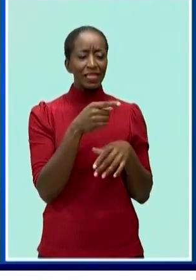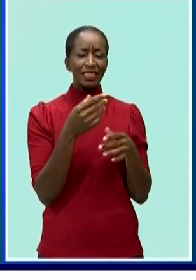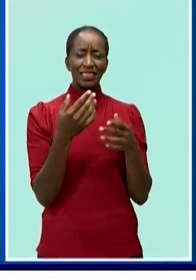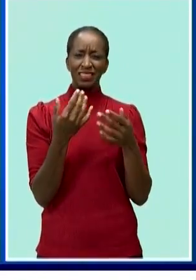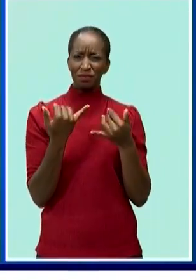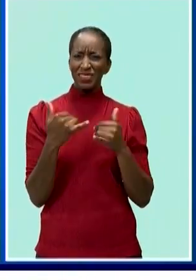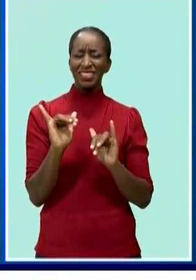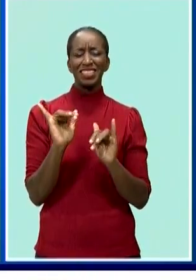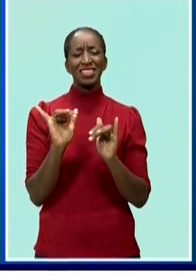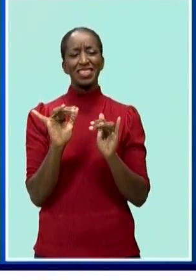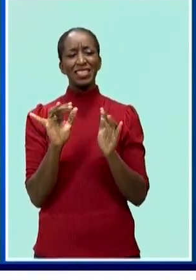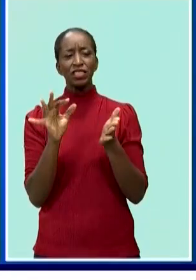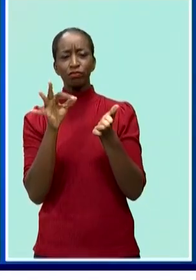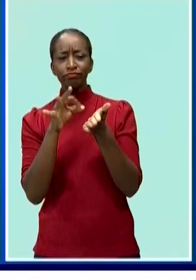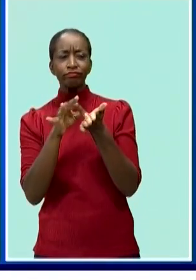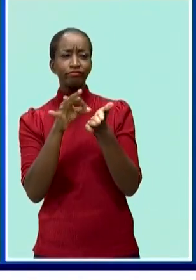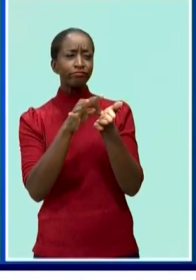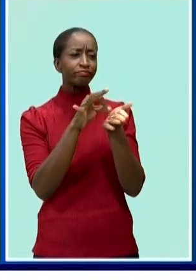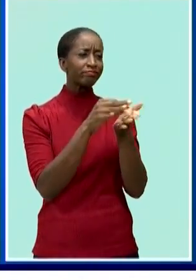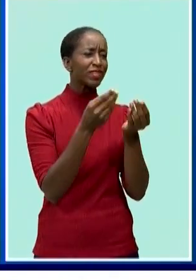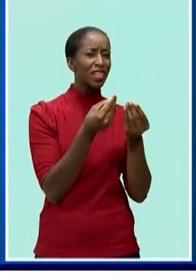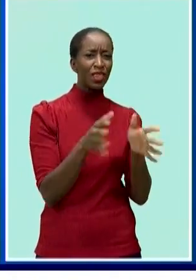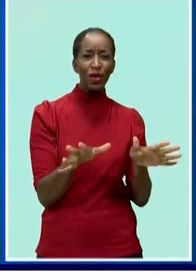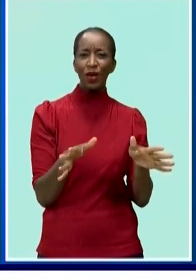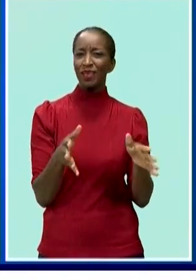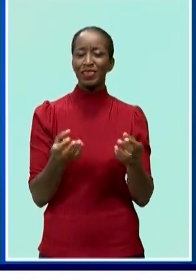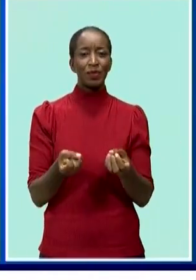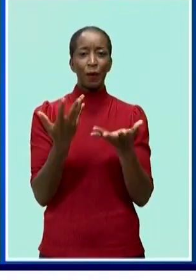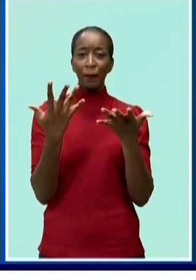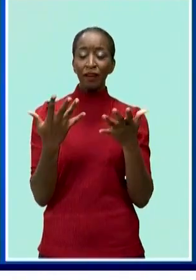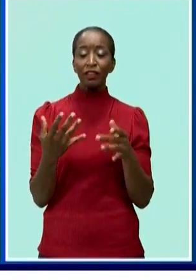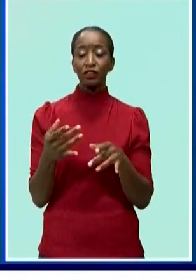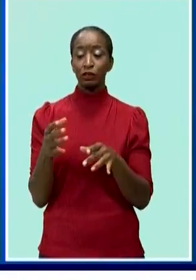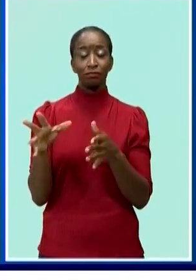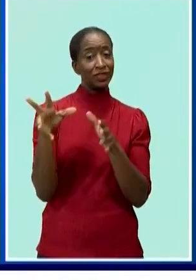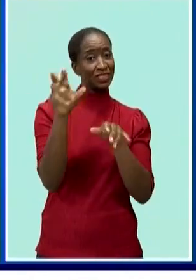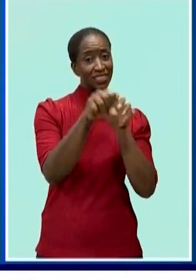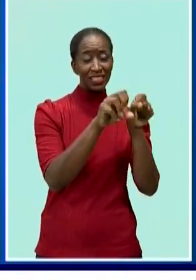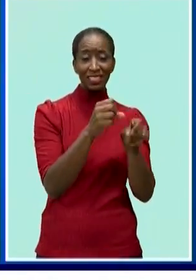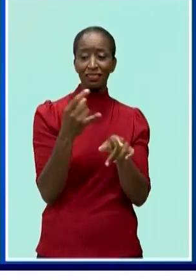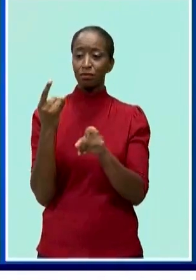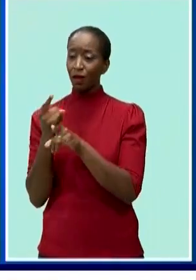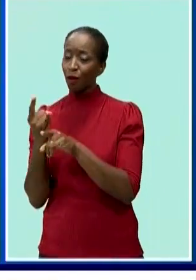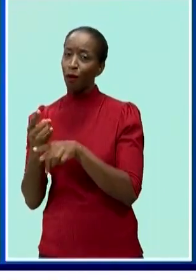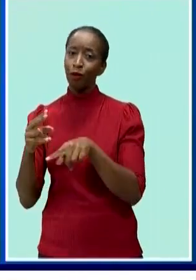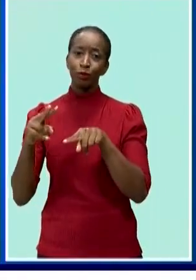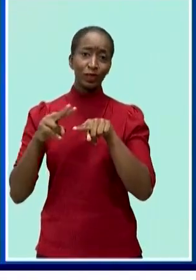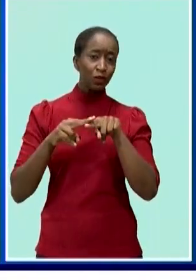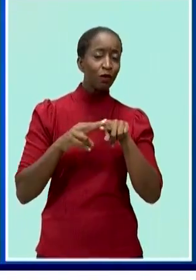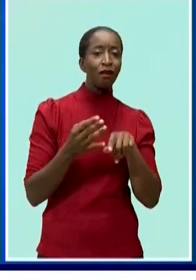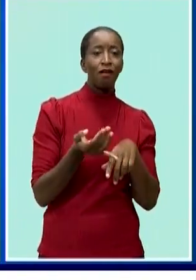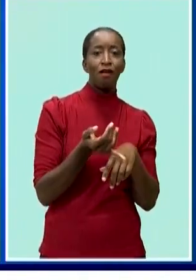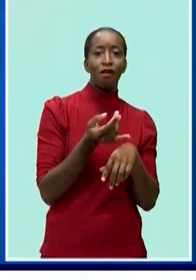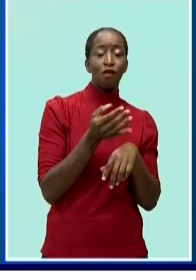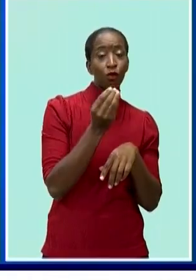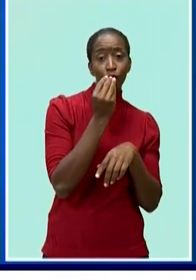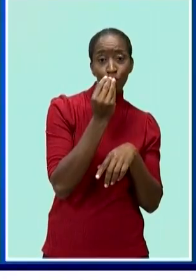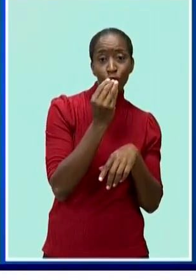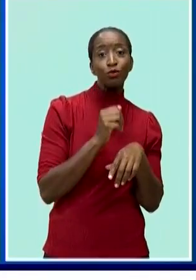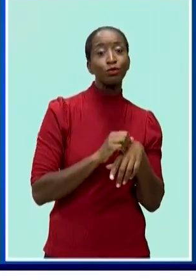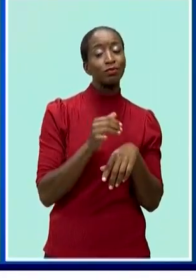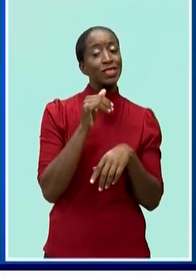stolen items, which included alcohol, cigarettes, and foodstuff. Mr. Roteford says the incident forced them to close the business yesterday, which